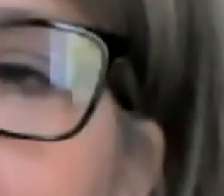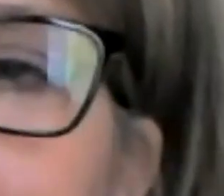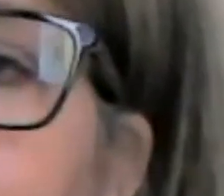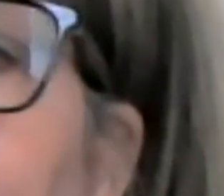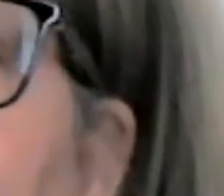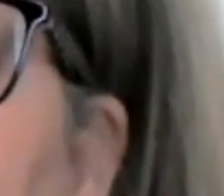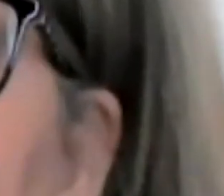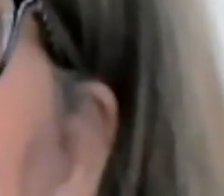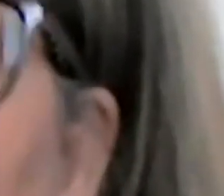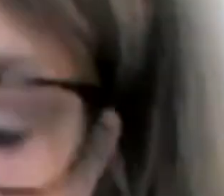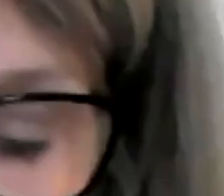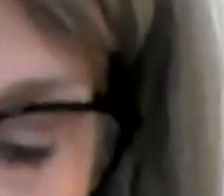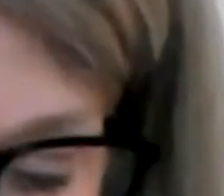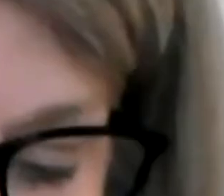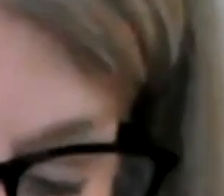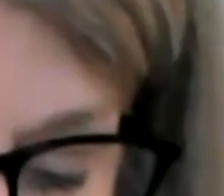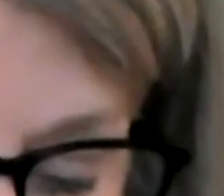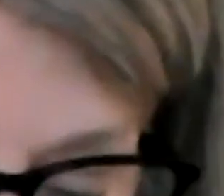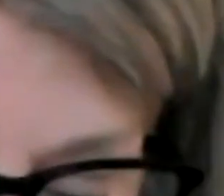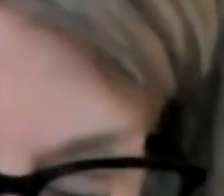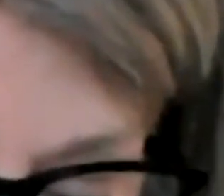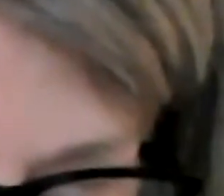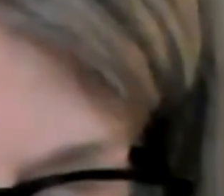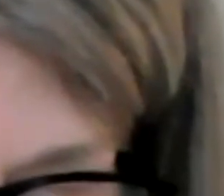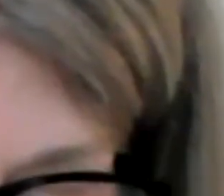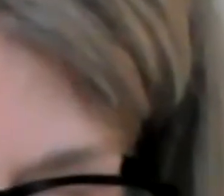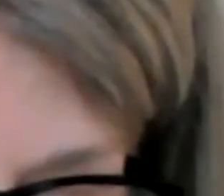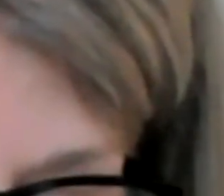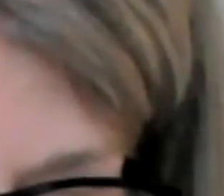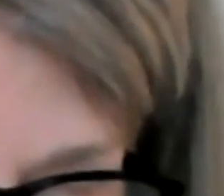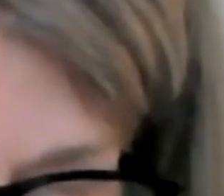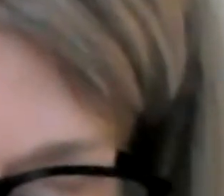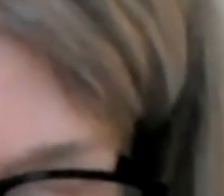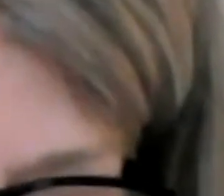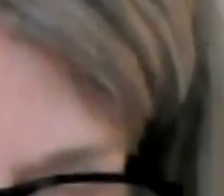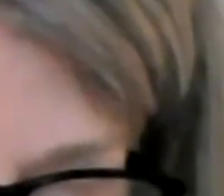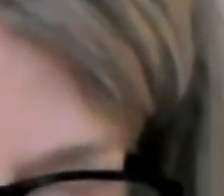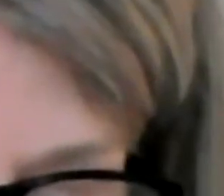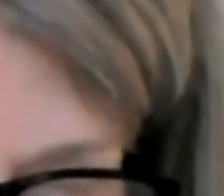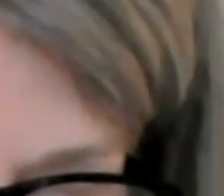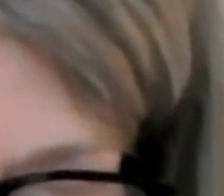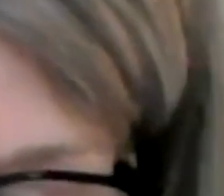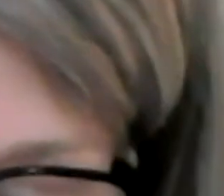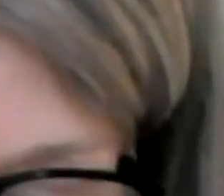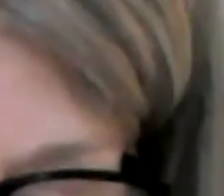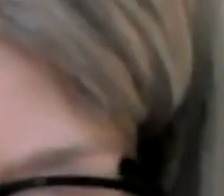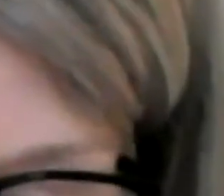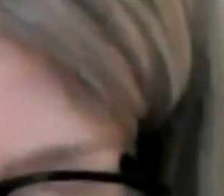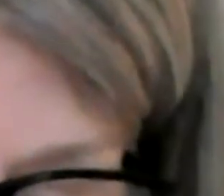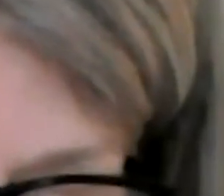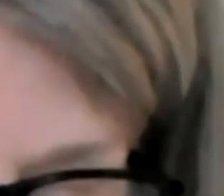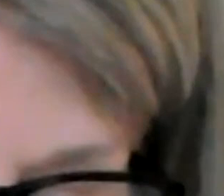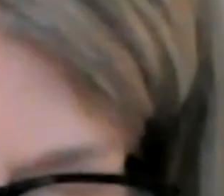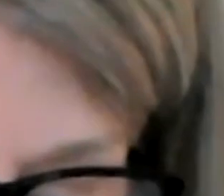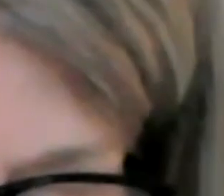bit about self-care, I think, is one example of that. I love that there was emphasis, especially in